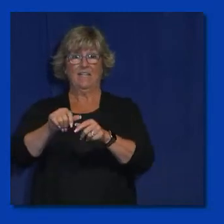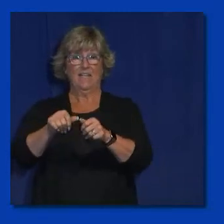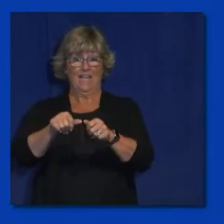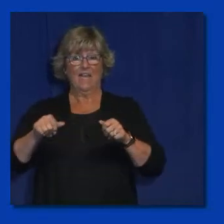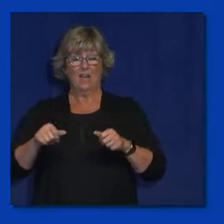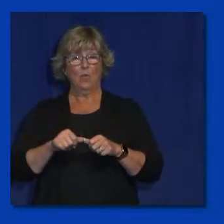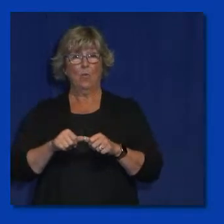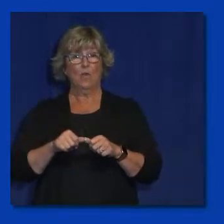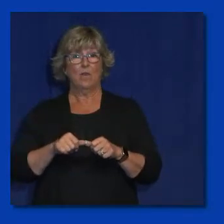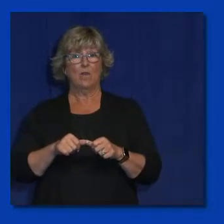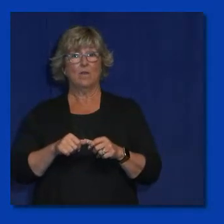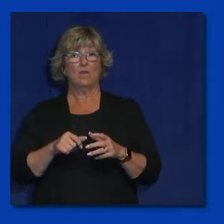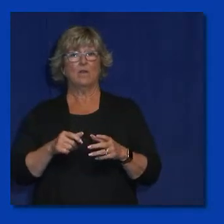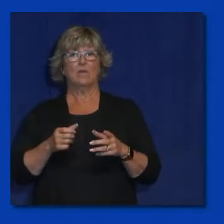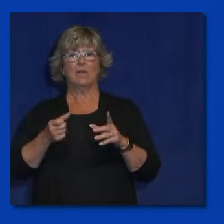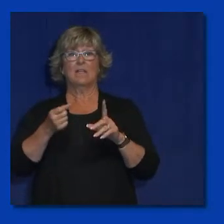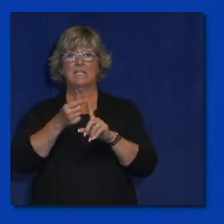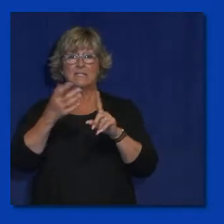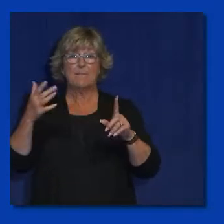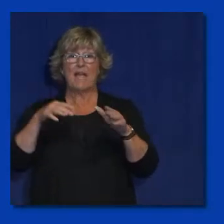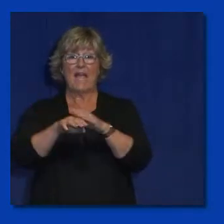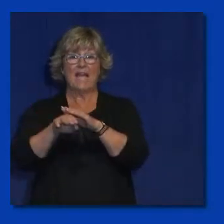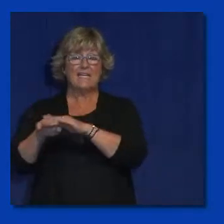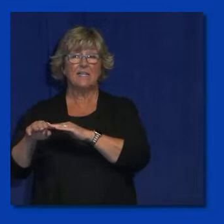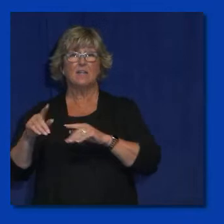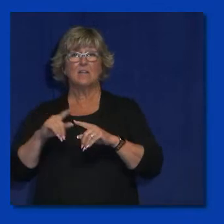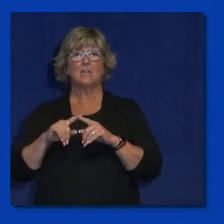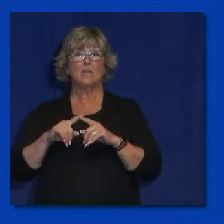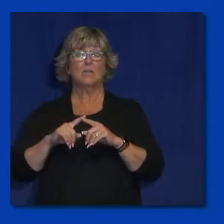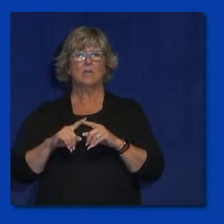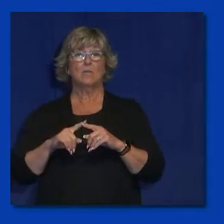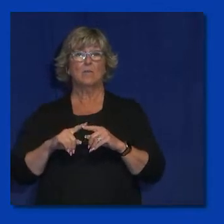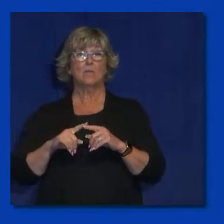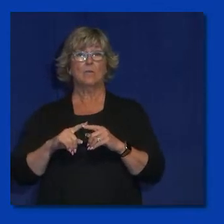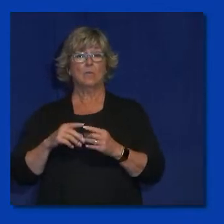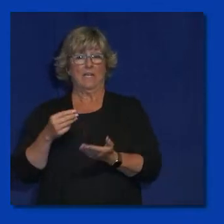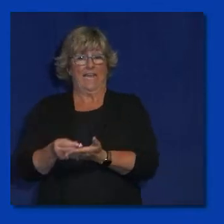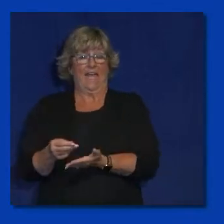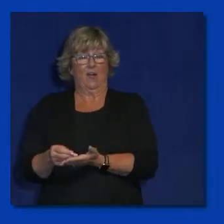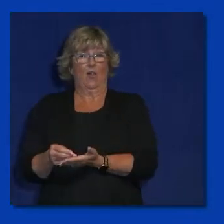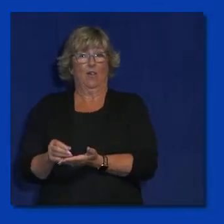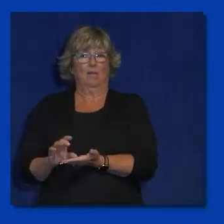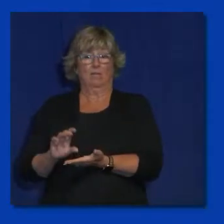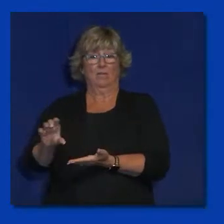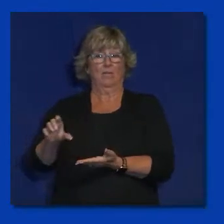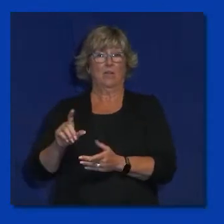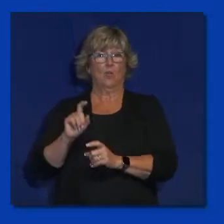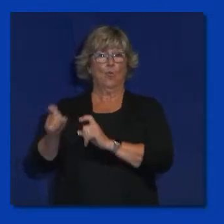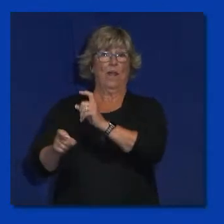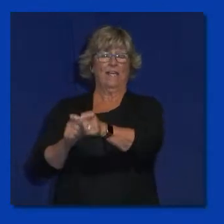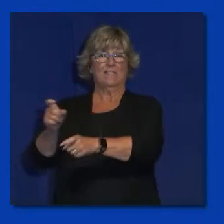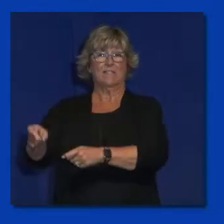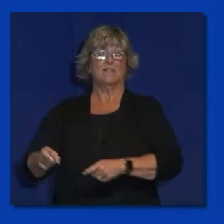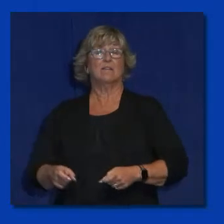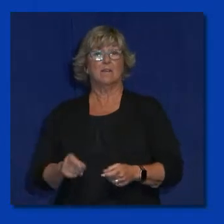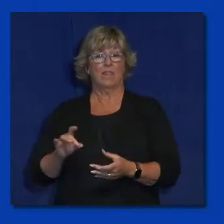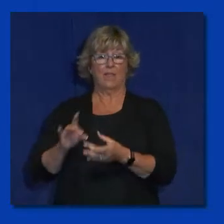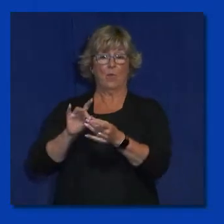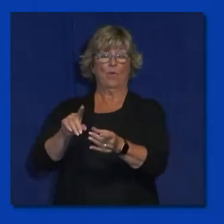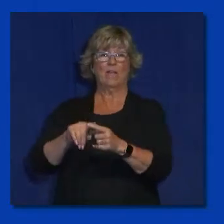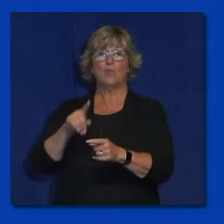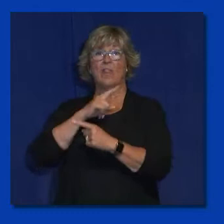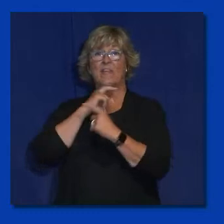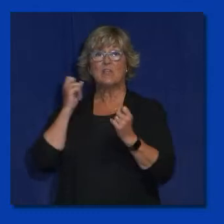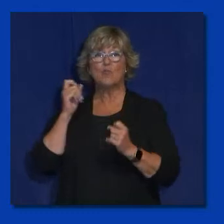indirectly, expanding access to capital, not loans, but specific grants that are related to the